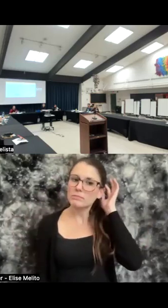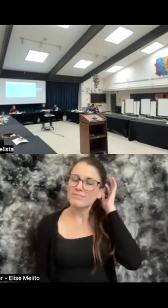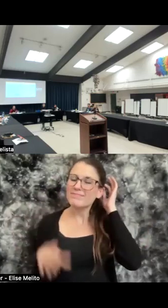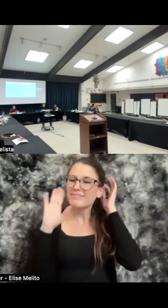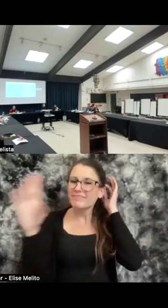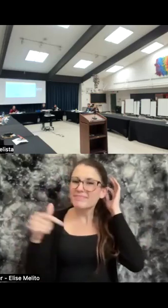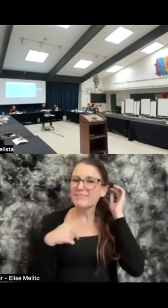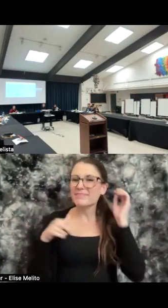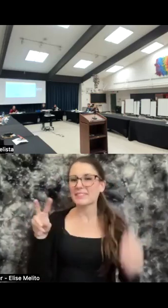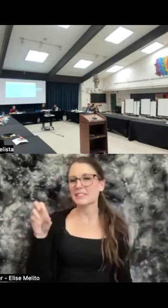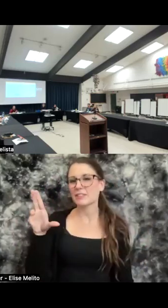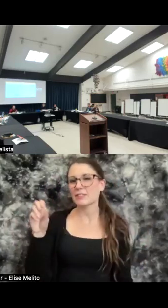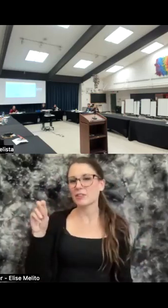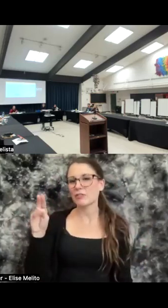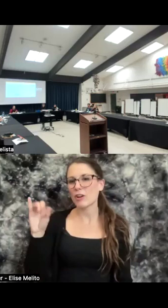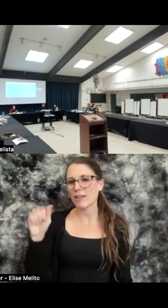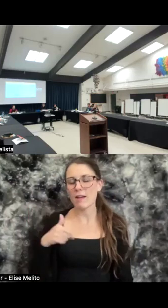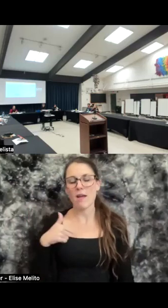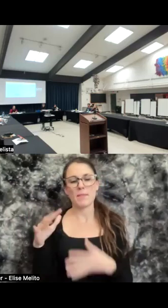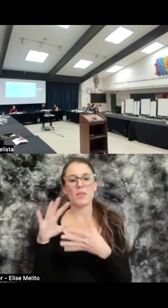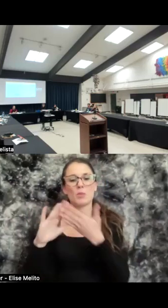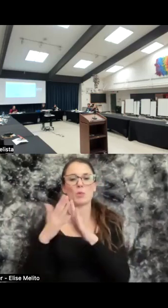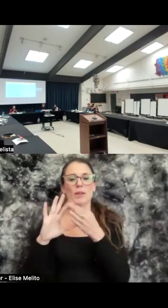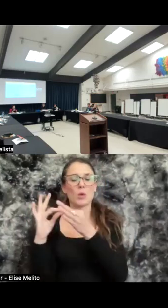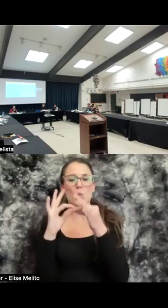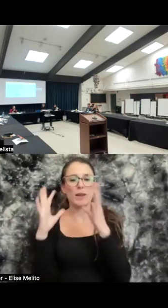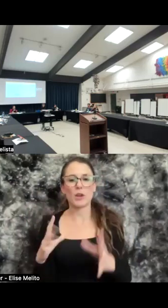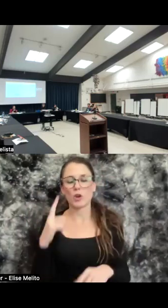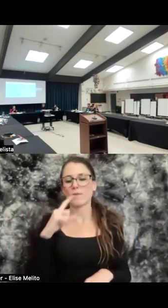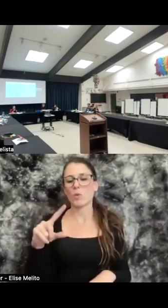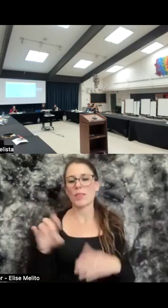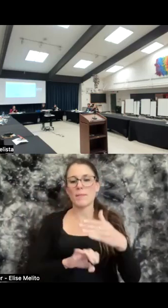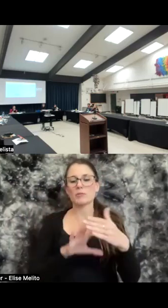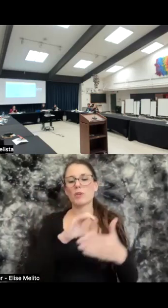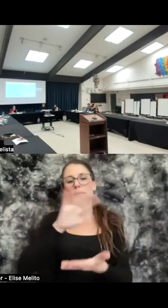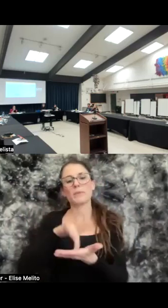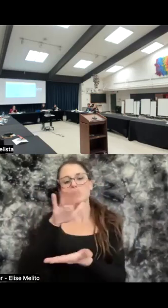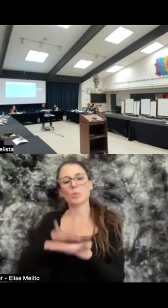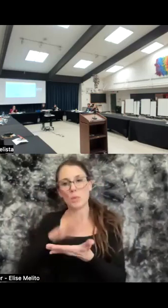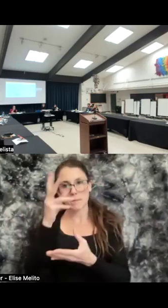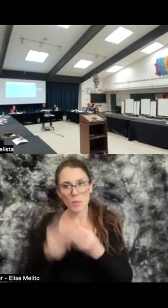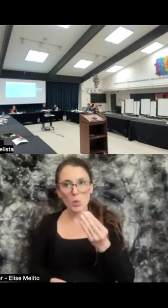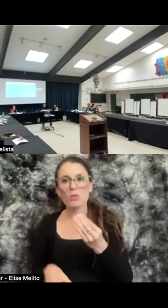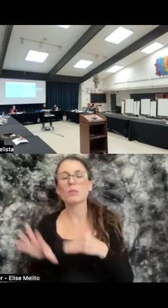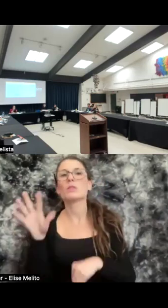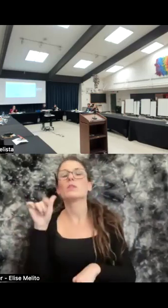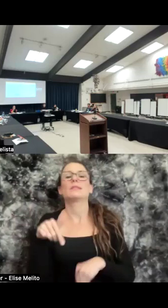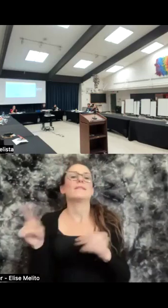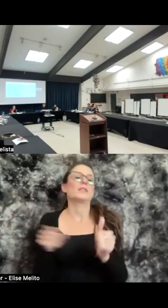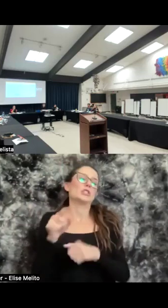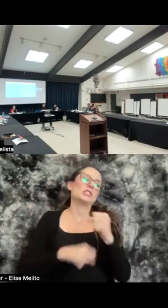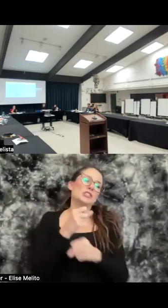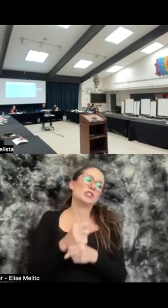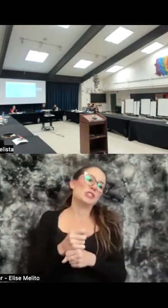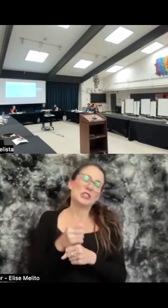Hi, I'm Veronica, community coordinator for the elementary and middle school, and this is my first year